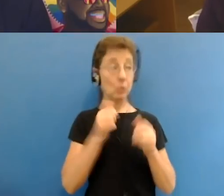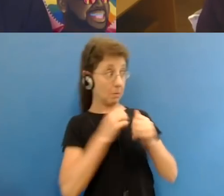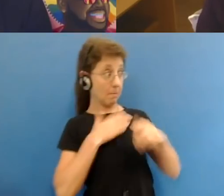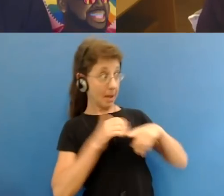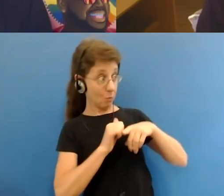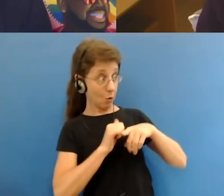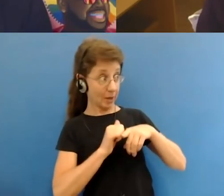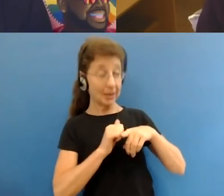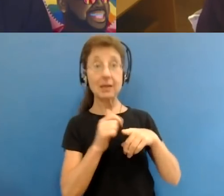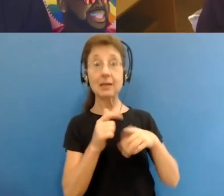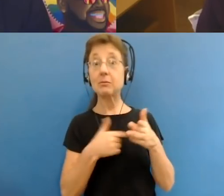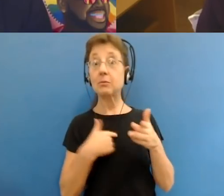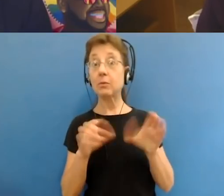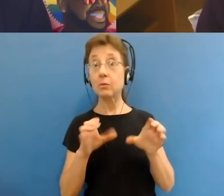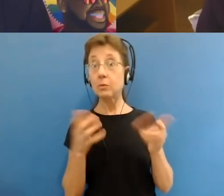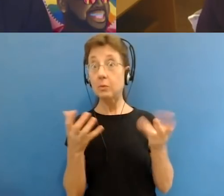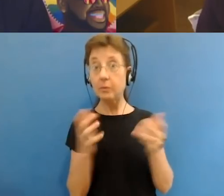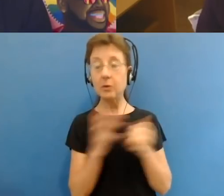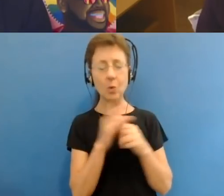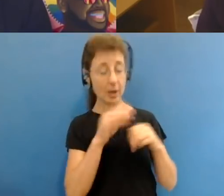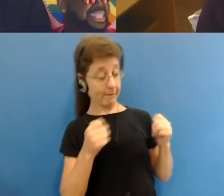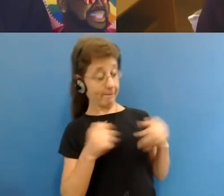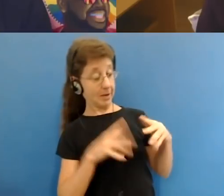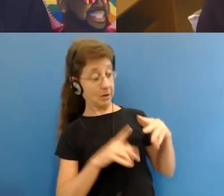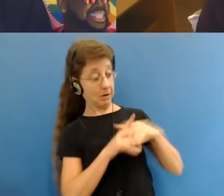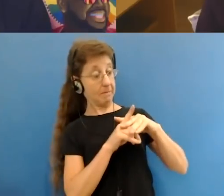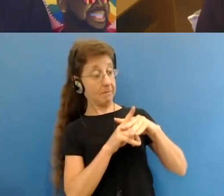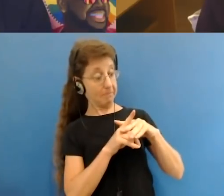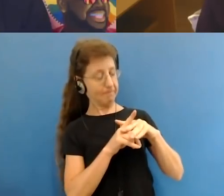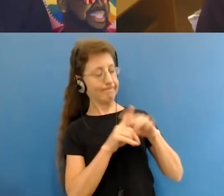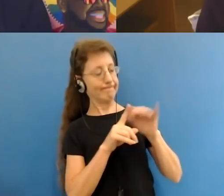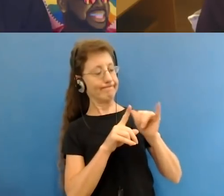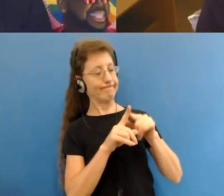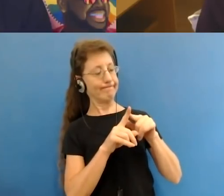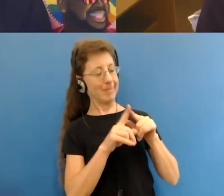way I'm reminding myself that this belongs.